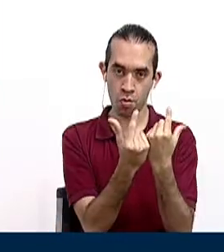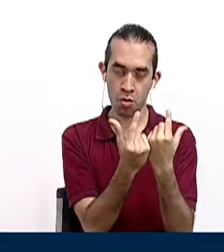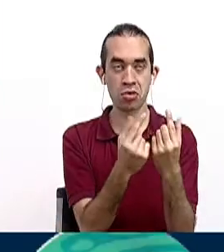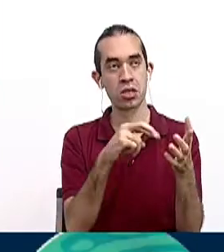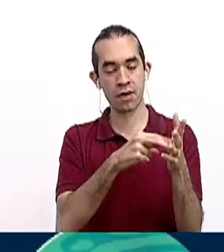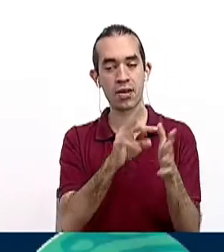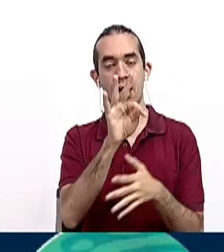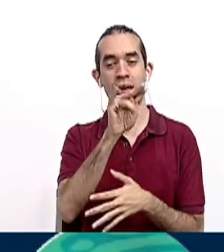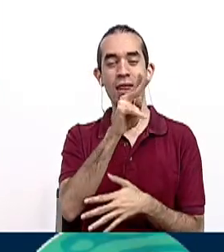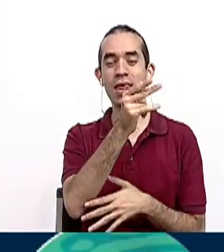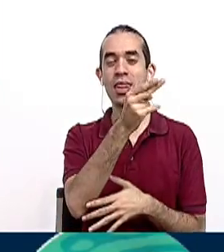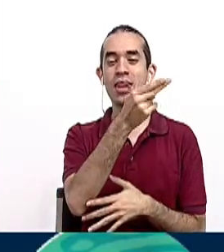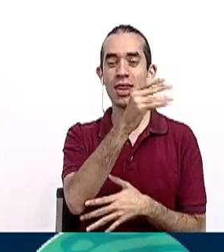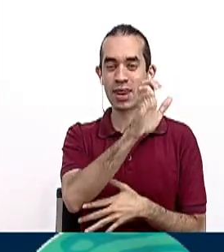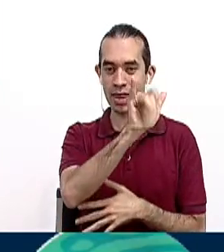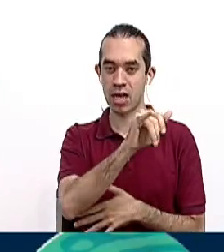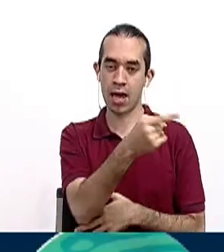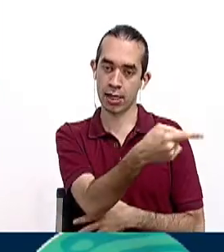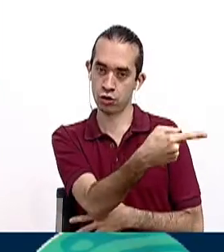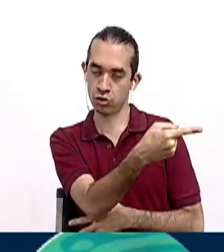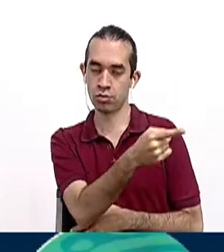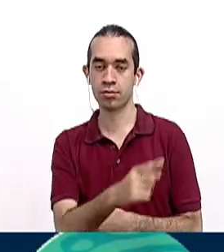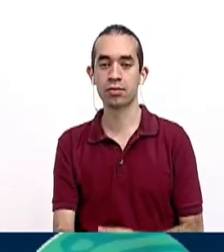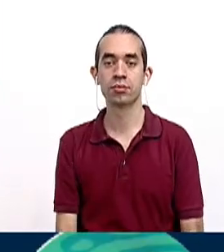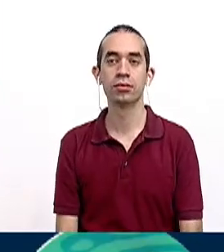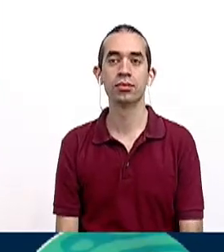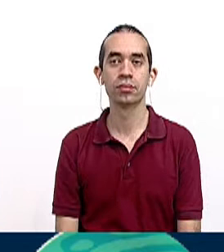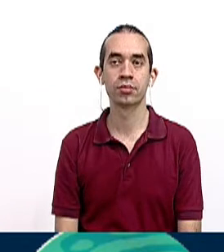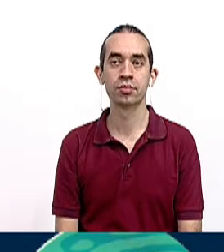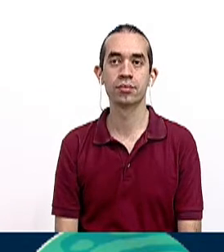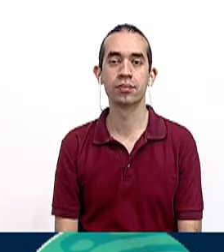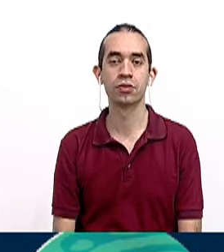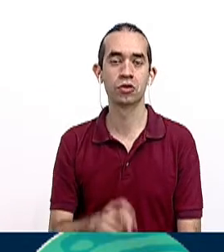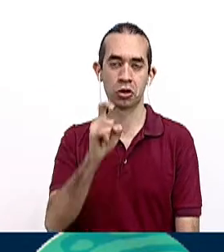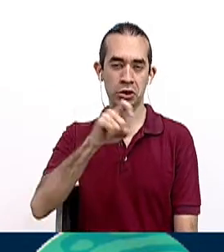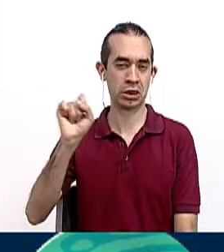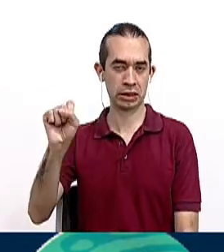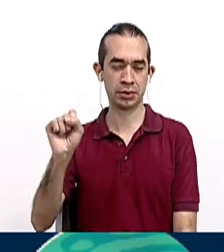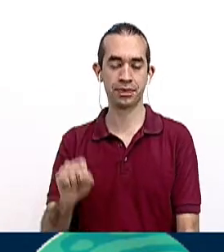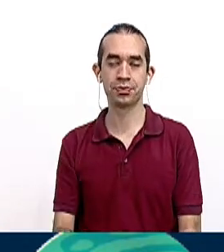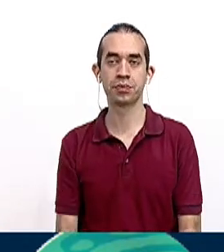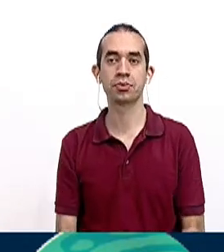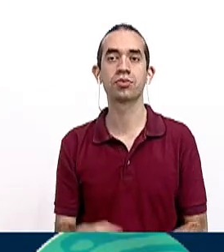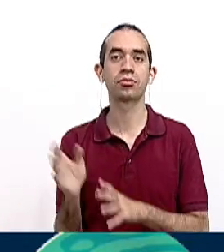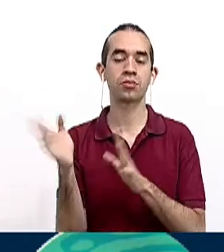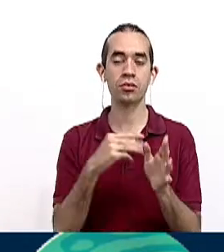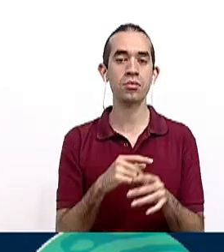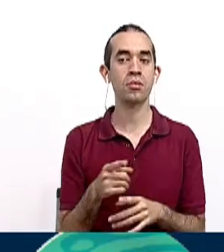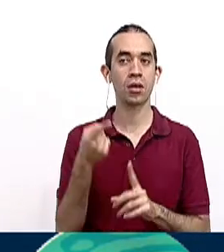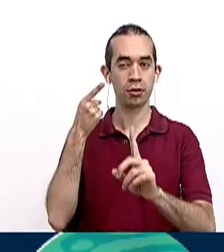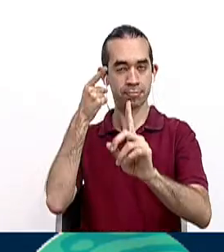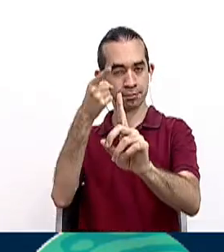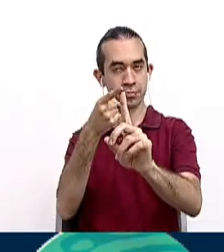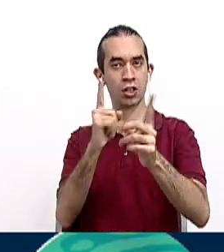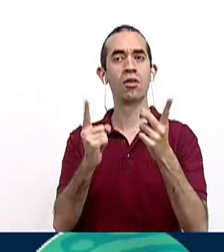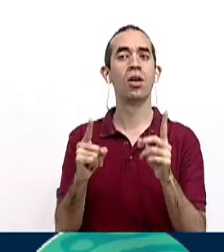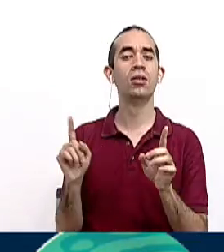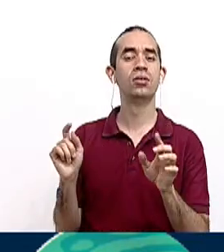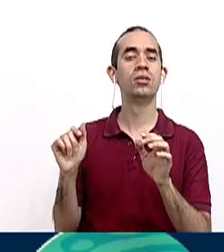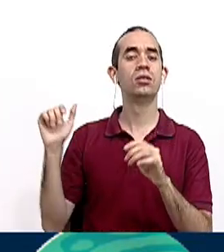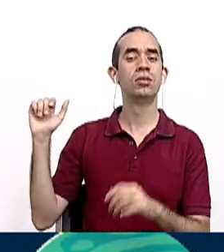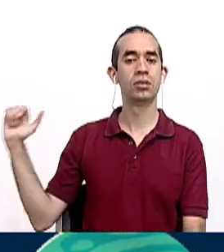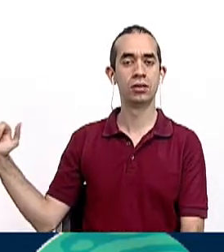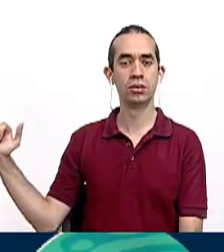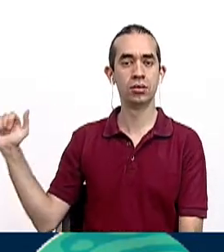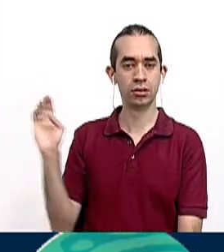Okay? The next statement, or the next word that I have, pursue. A or B? Which one